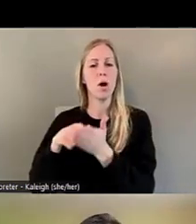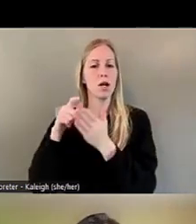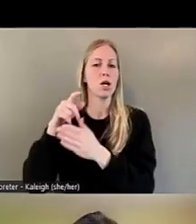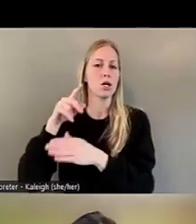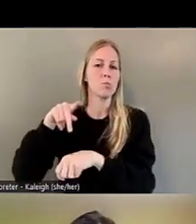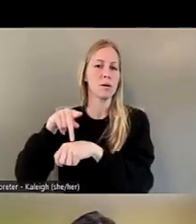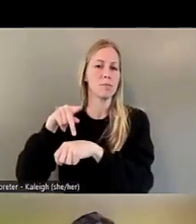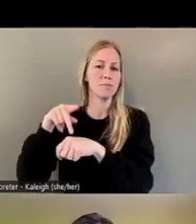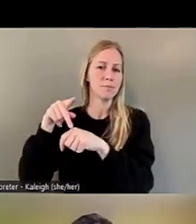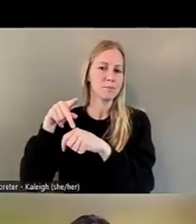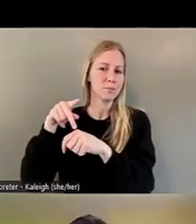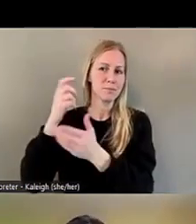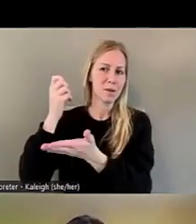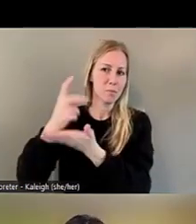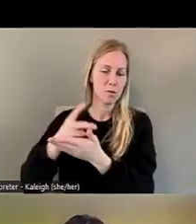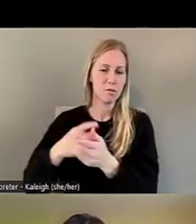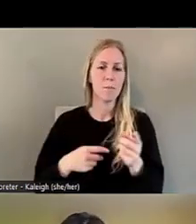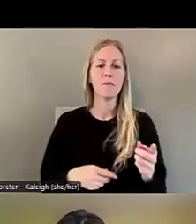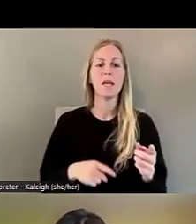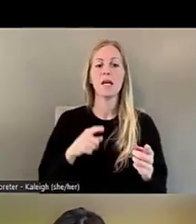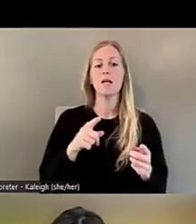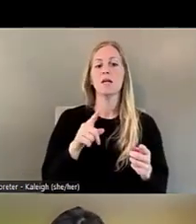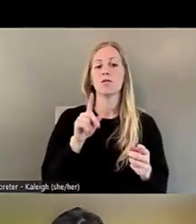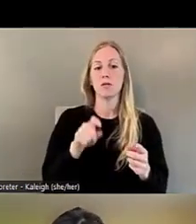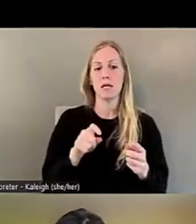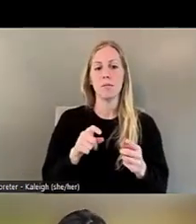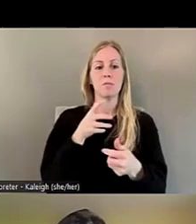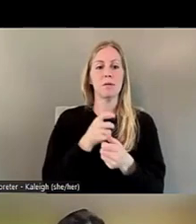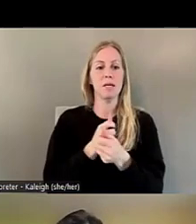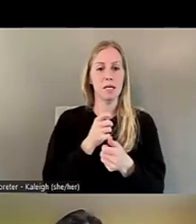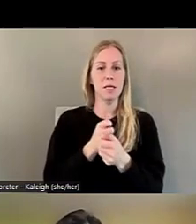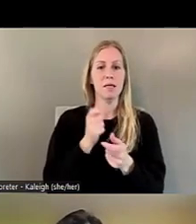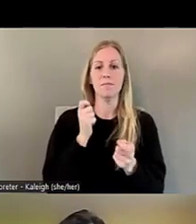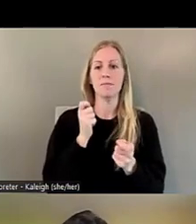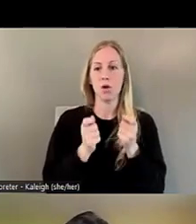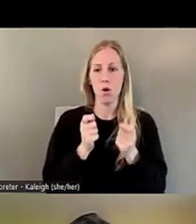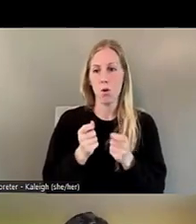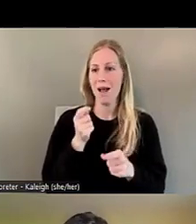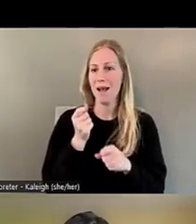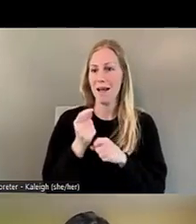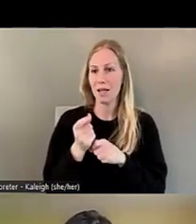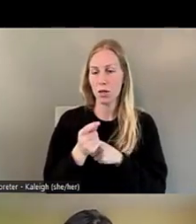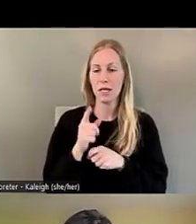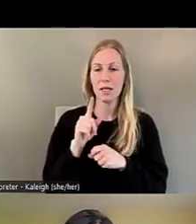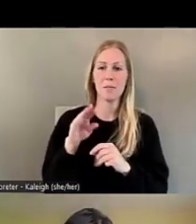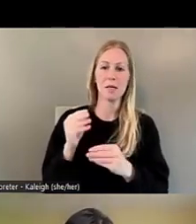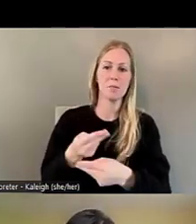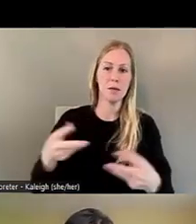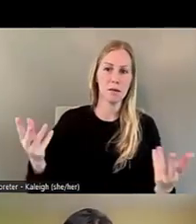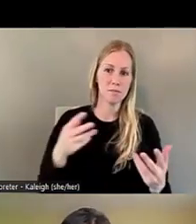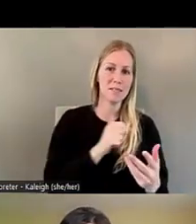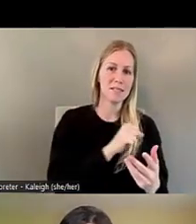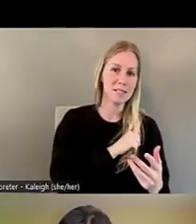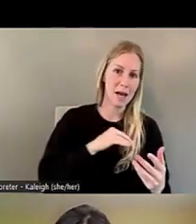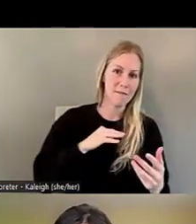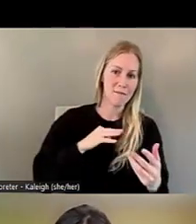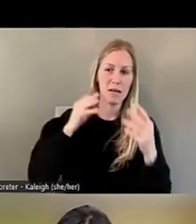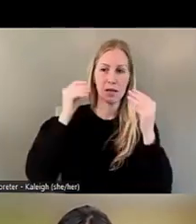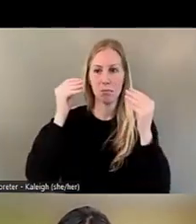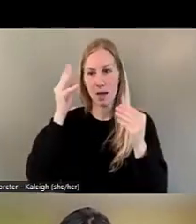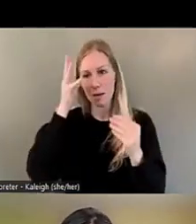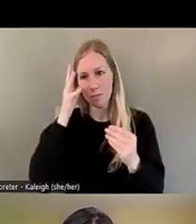be reviewed annually, and they must be provided to school staff and to parents. I wanted to also note that there are some